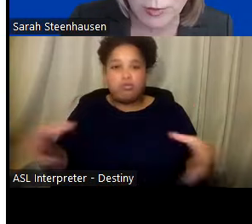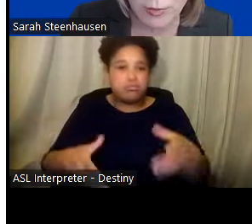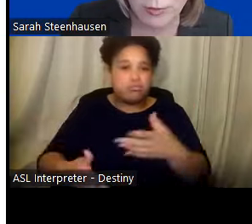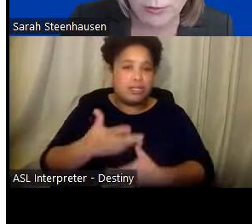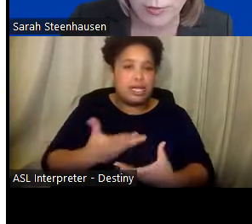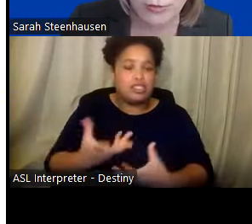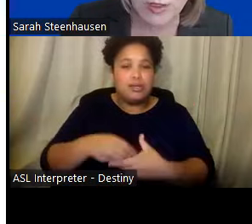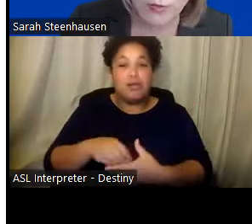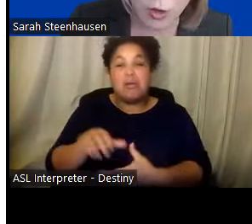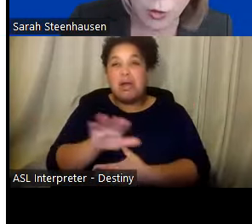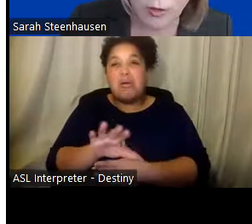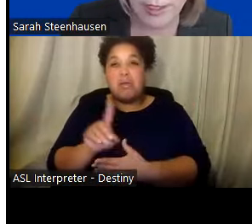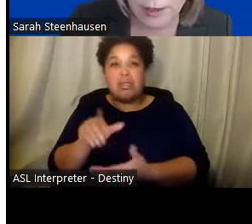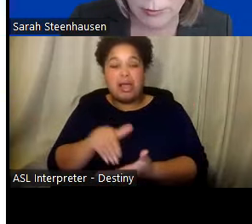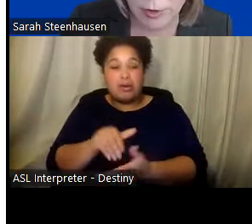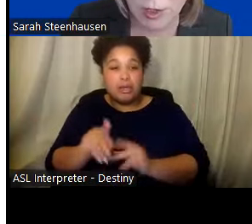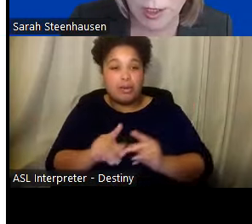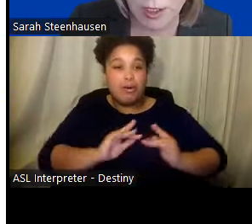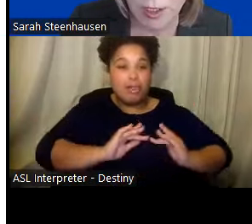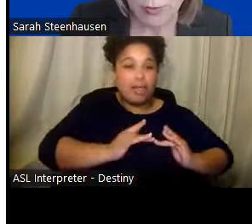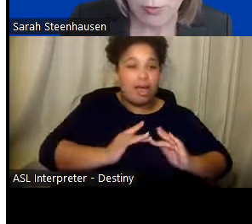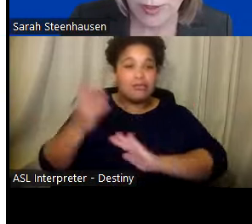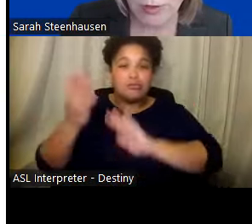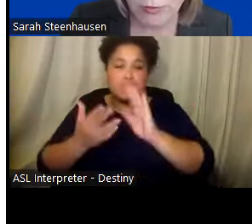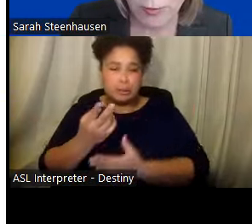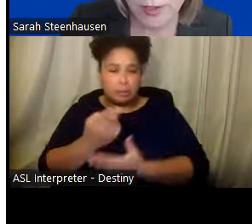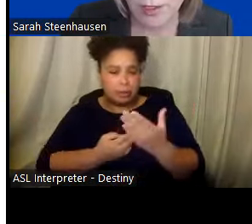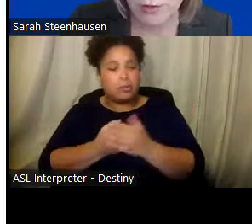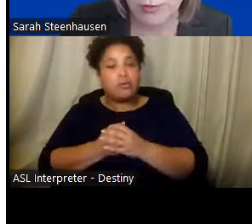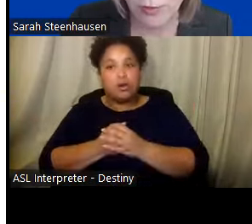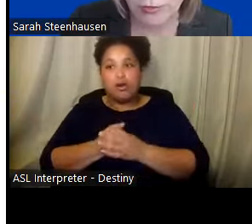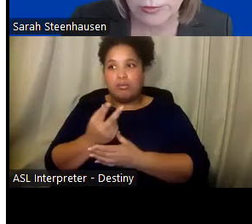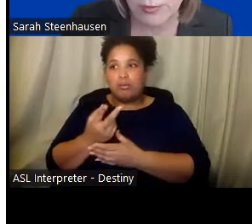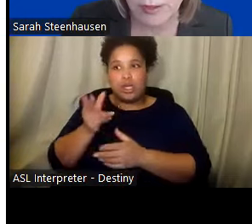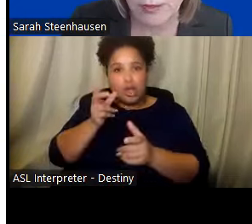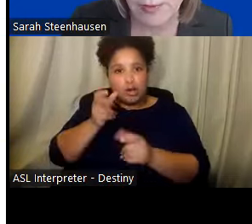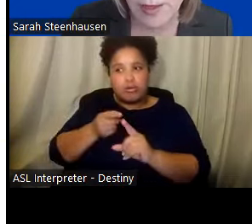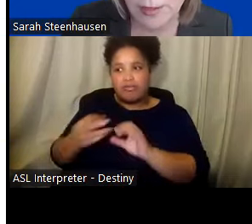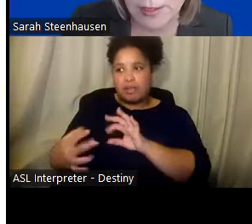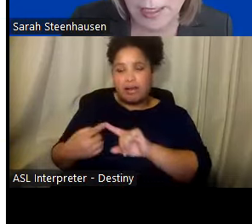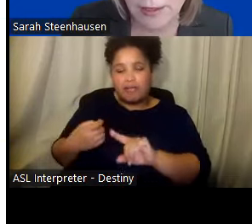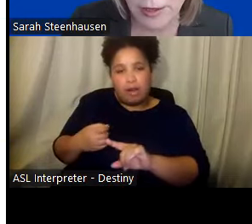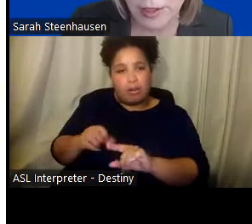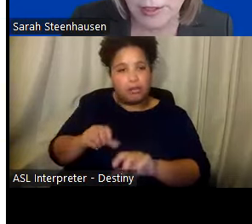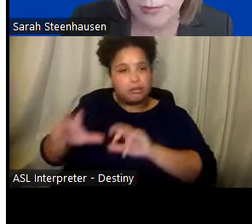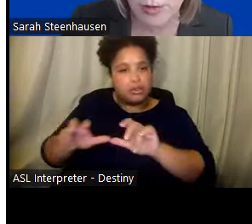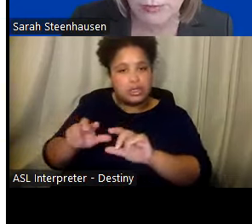1,000 people, both virtual and in person, where we heard from our stakeholder advisory committees, and they presented their key